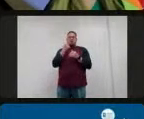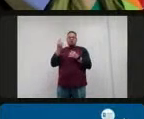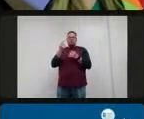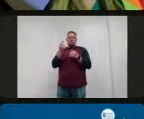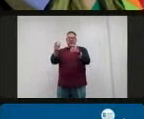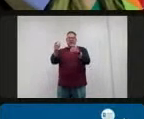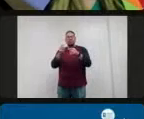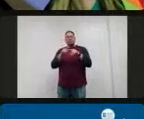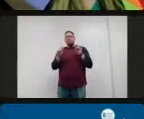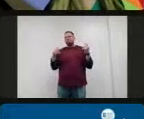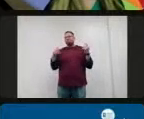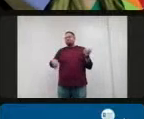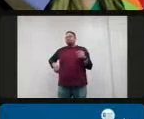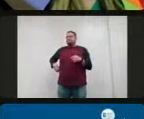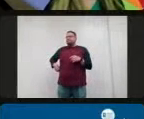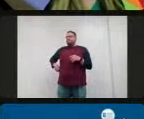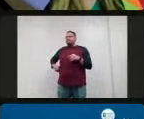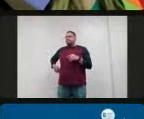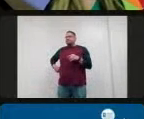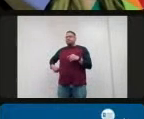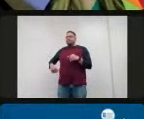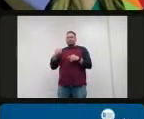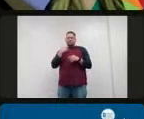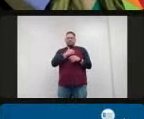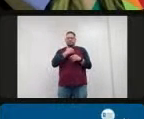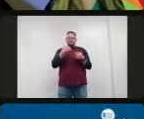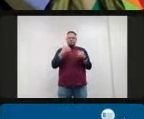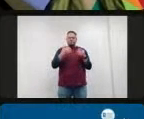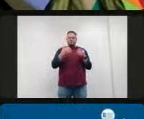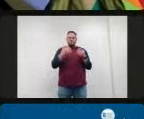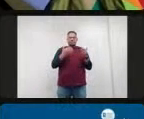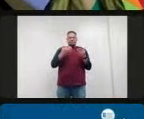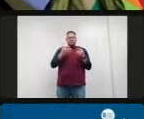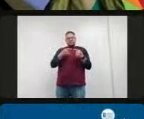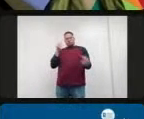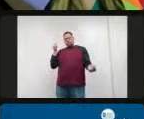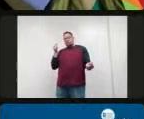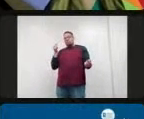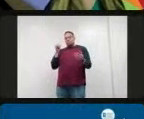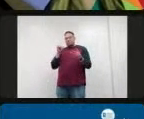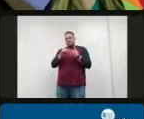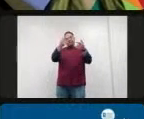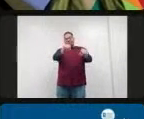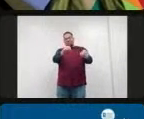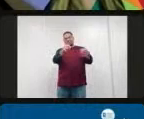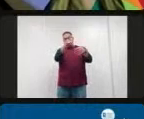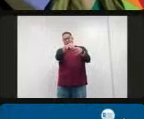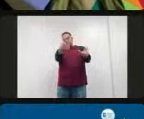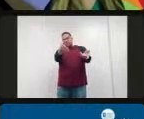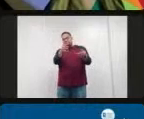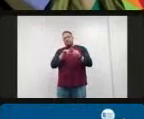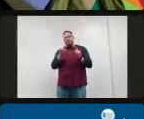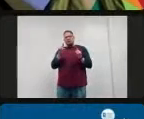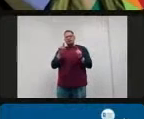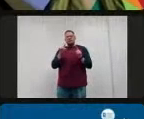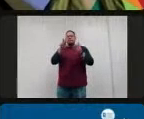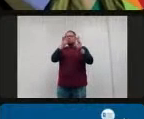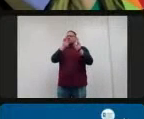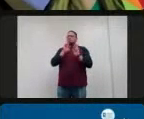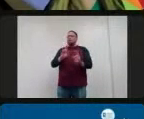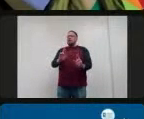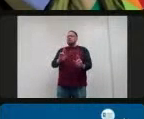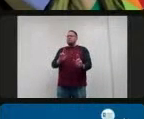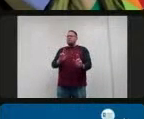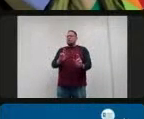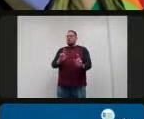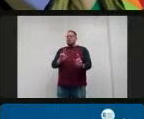have, we might differ with what the ultimate outcome is, but it is about being respectful. It is